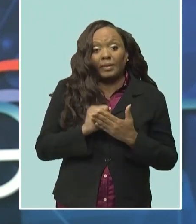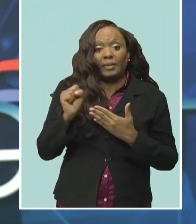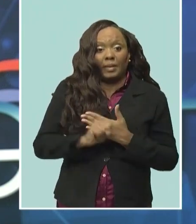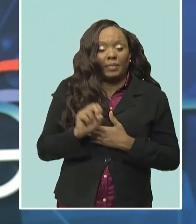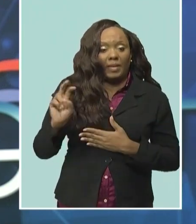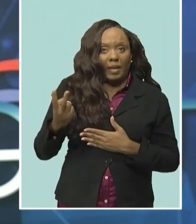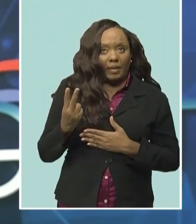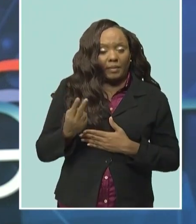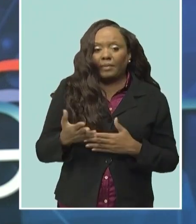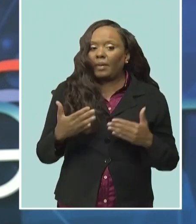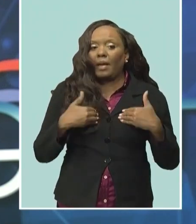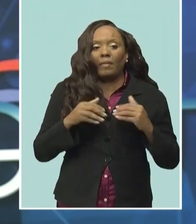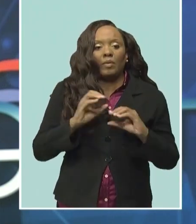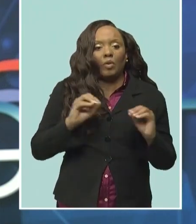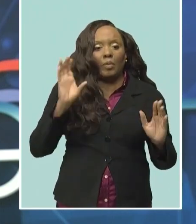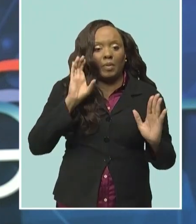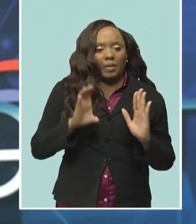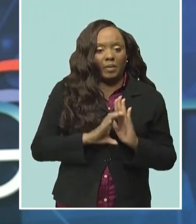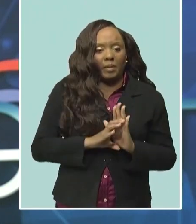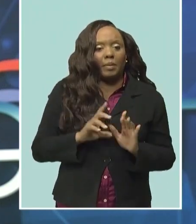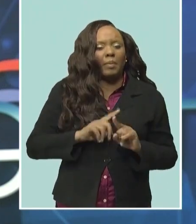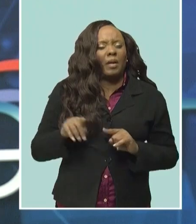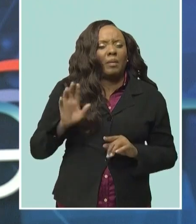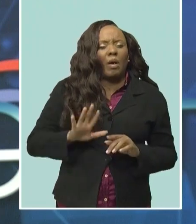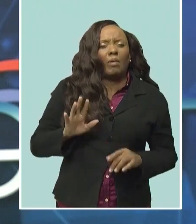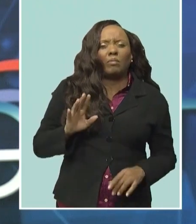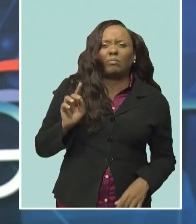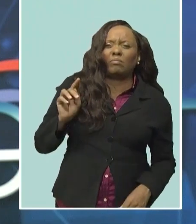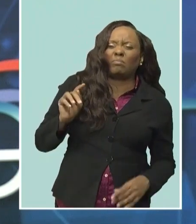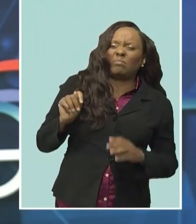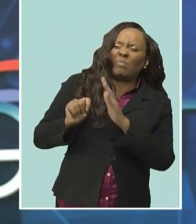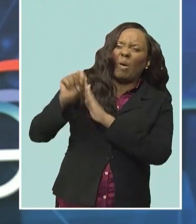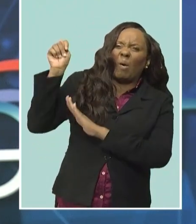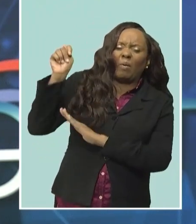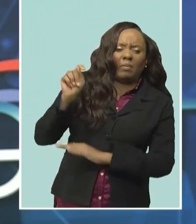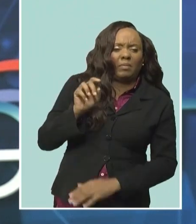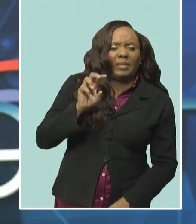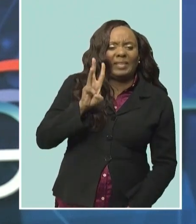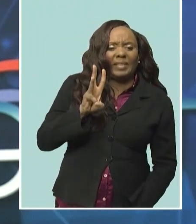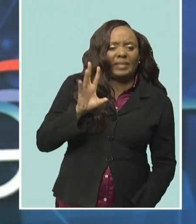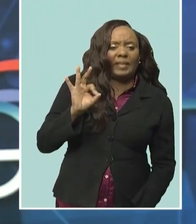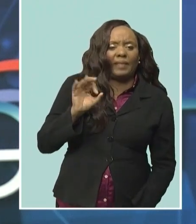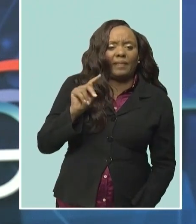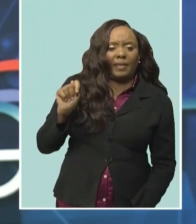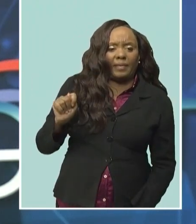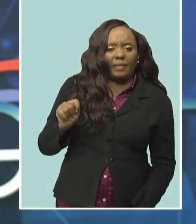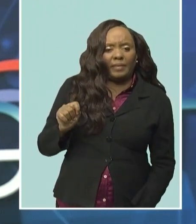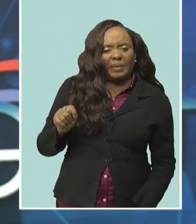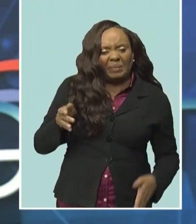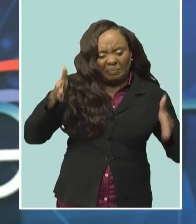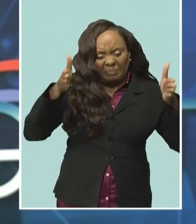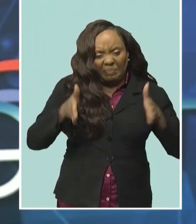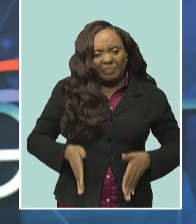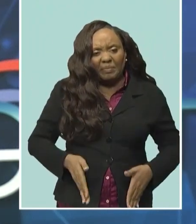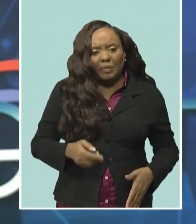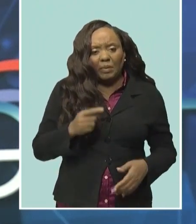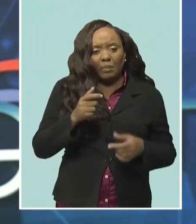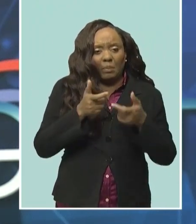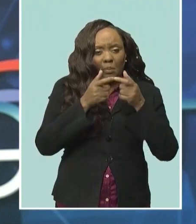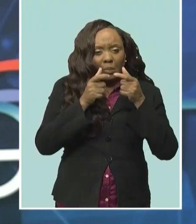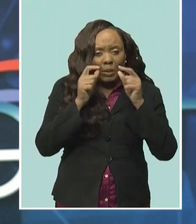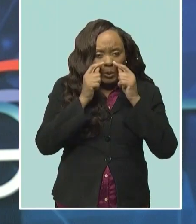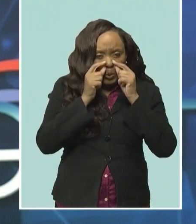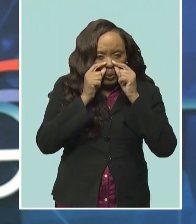by the police, but he has been described as being about 6 feet 3 inches tall, with a medium build, large nose,